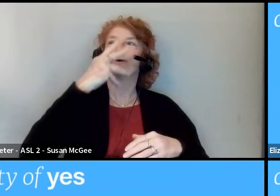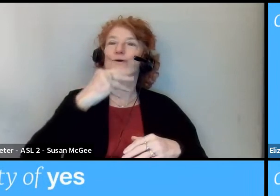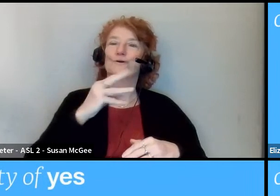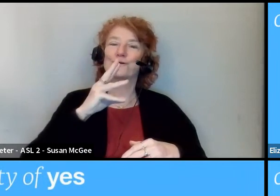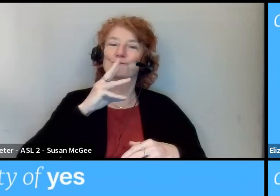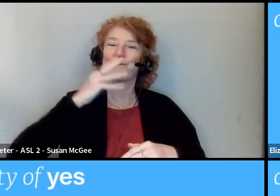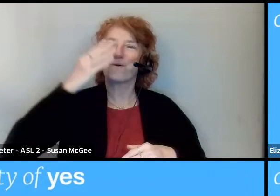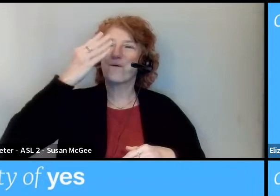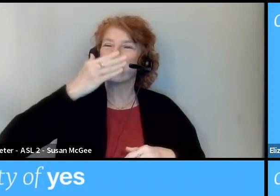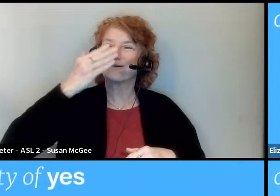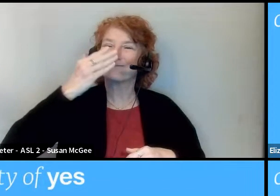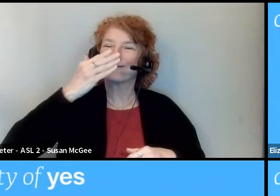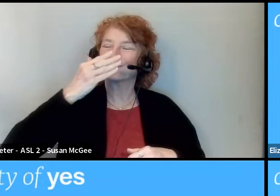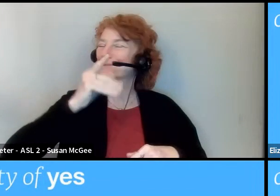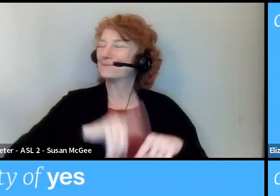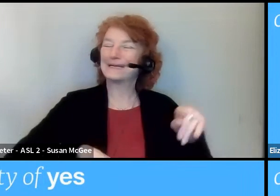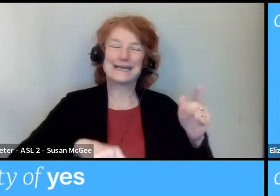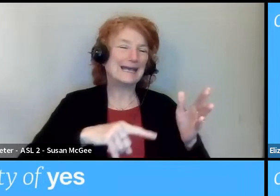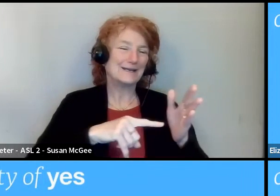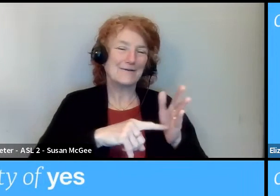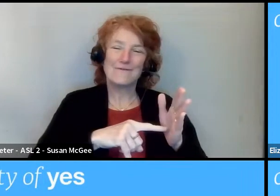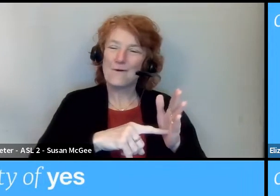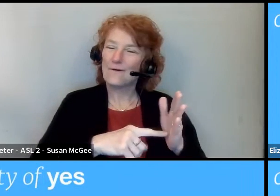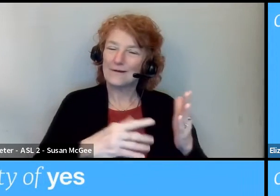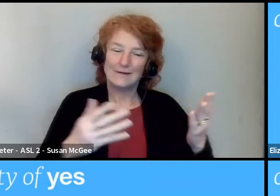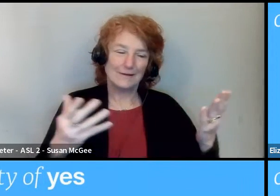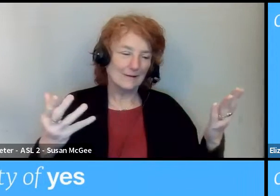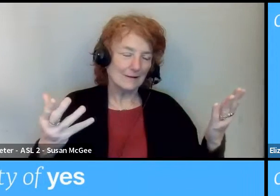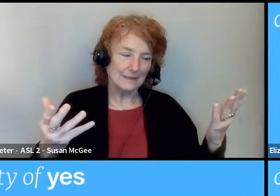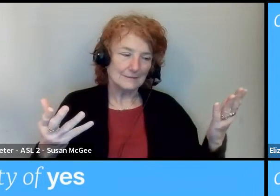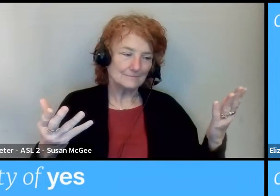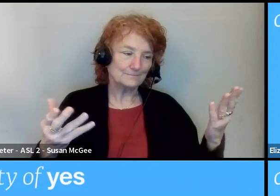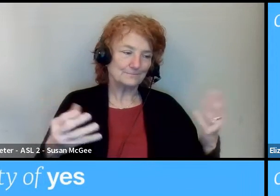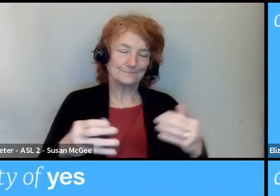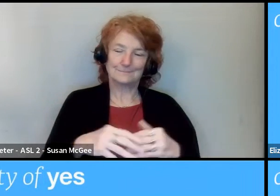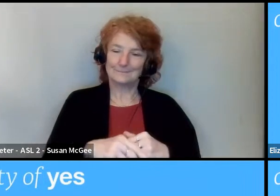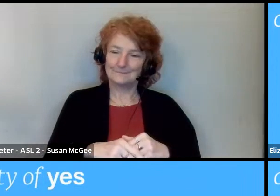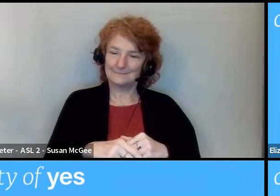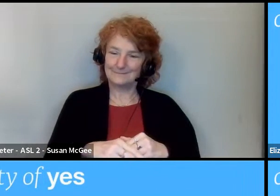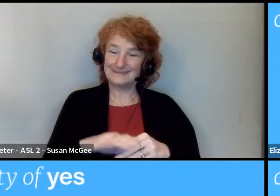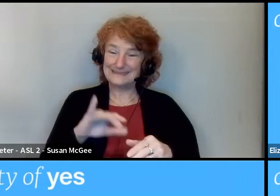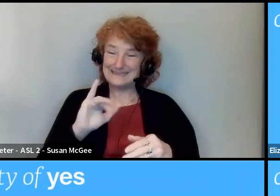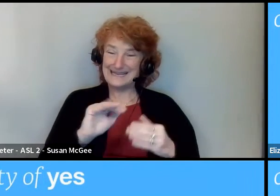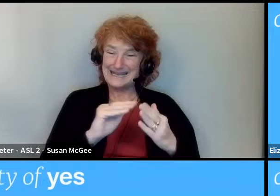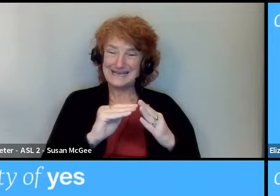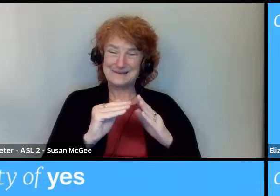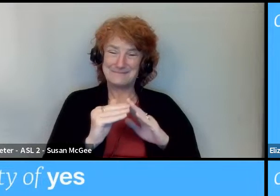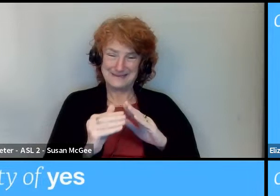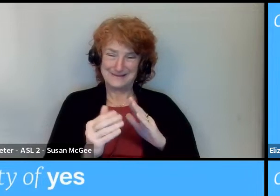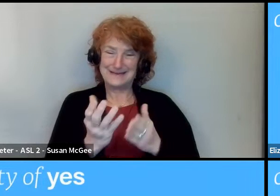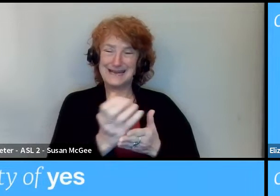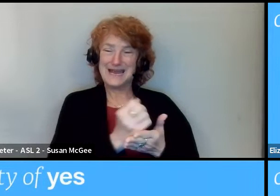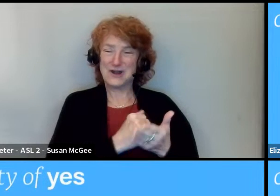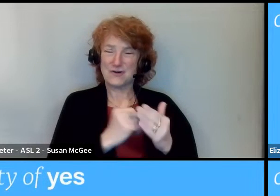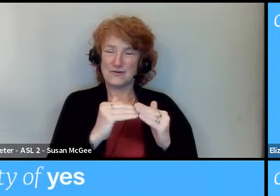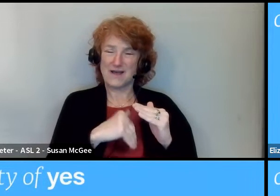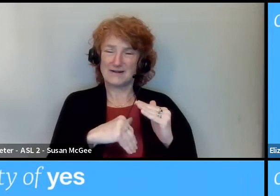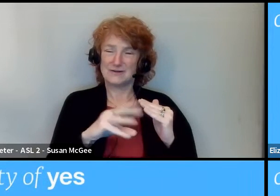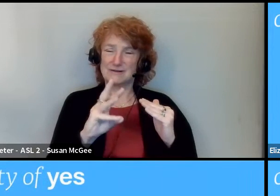not affordable. And it's a community that makes less than $60,000 a